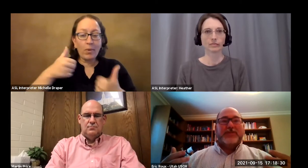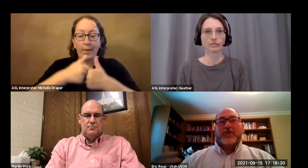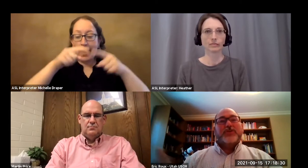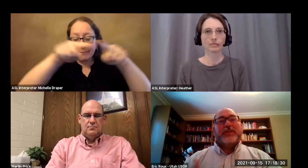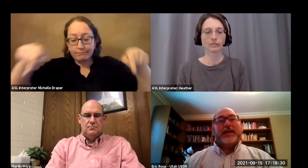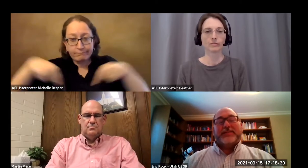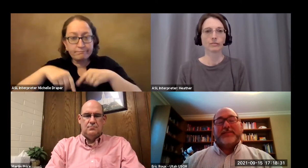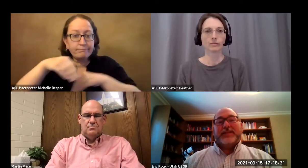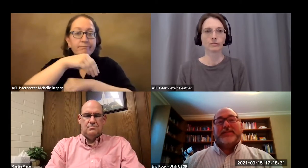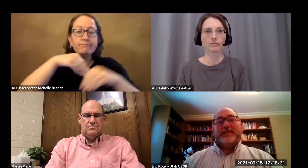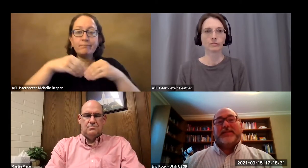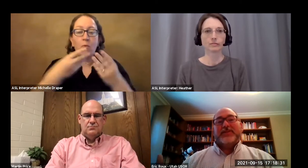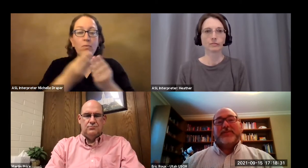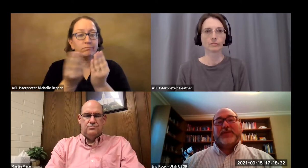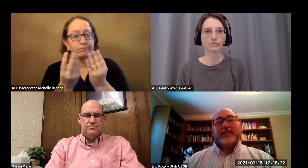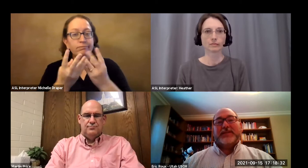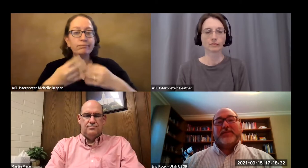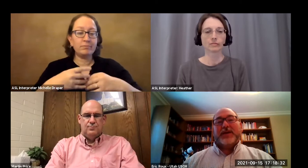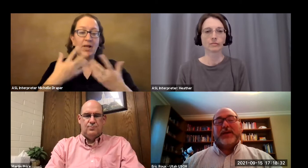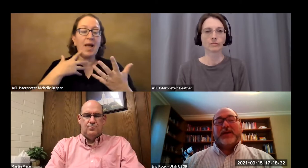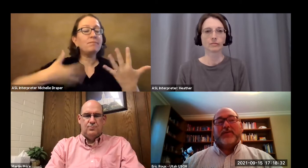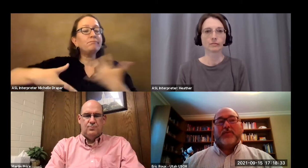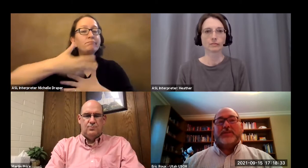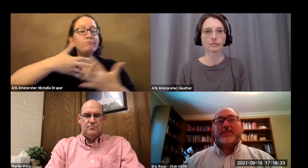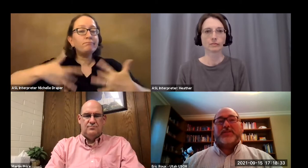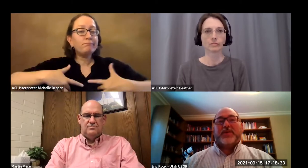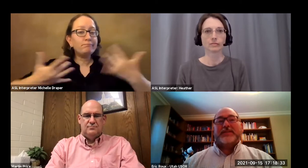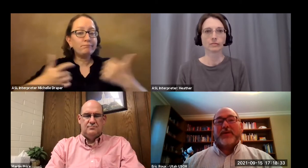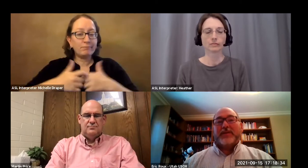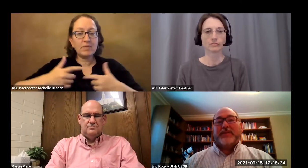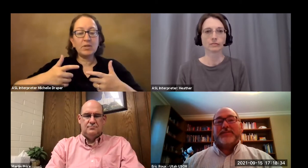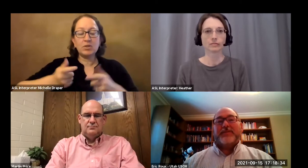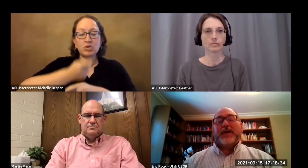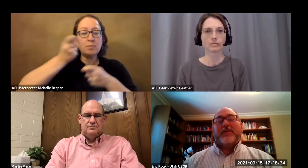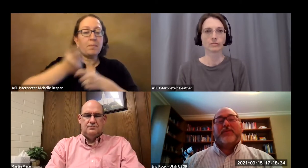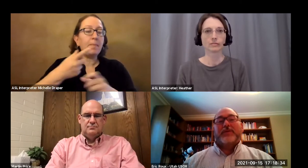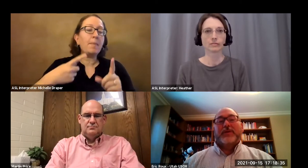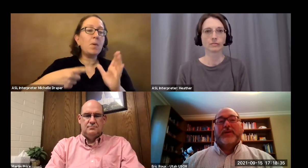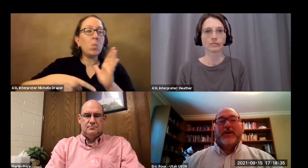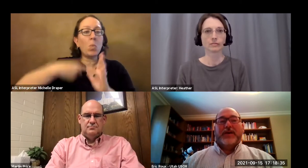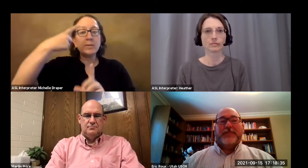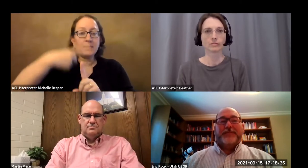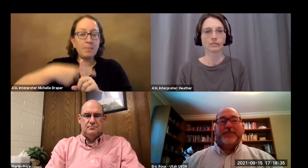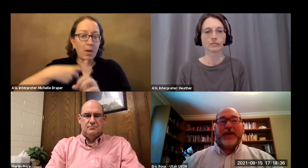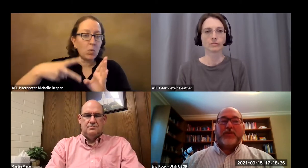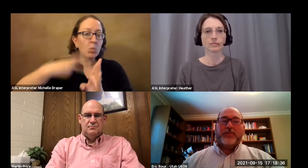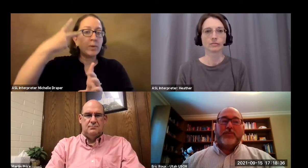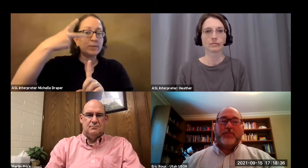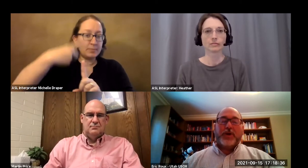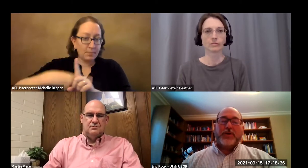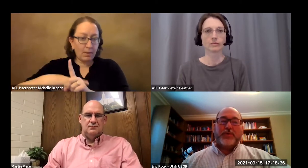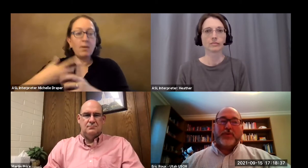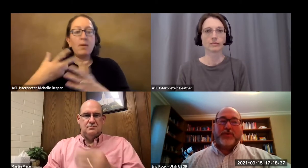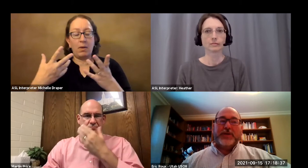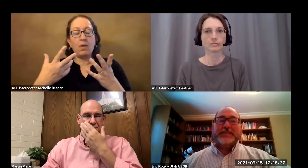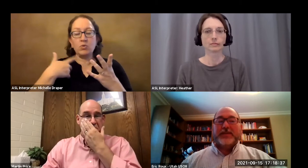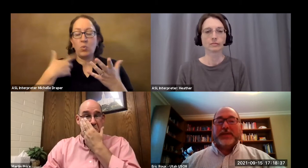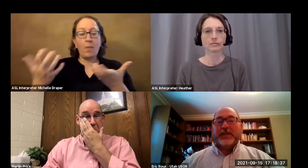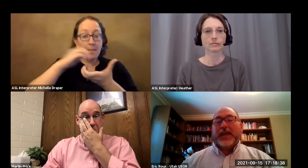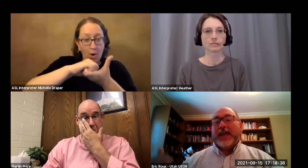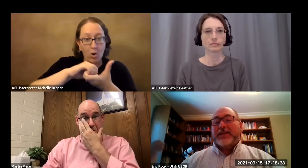have social activities in the gymnasium once to twice a month. So that will that'll partner with